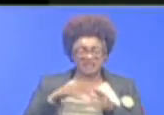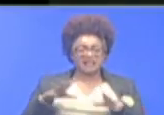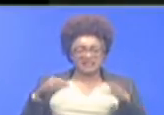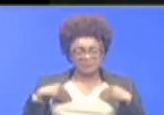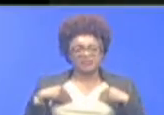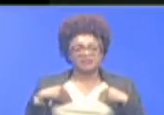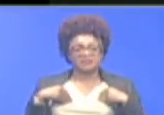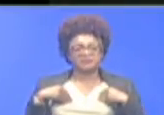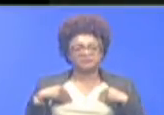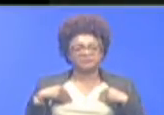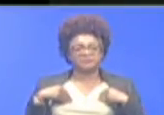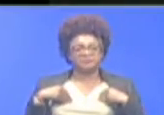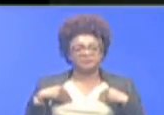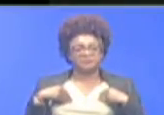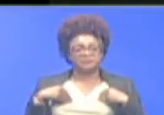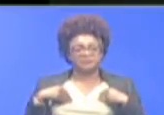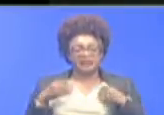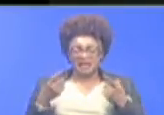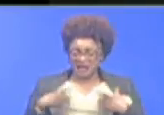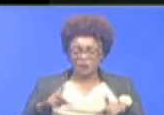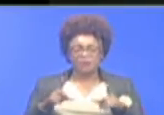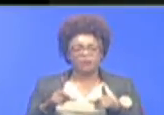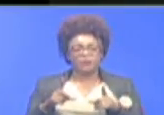okay? Beyond the allowable